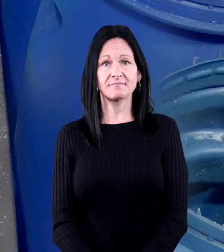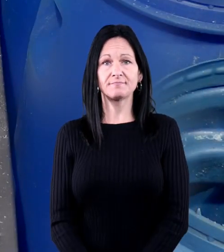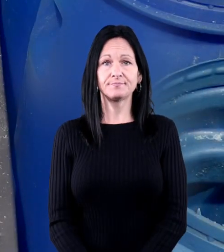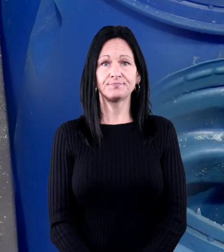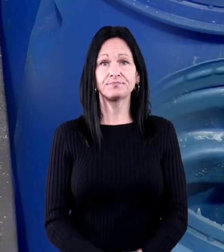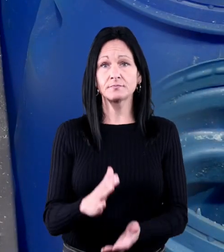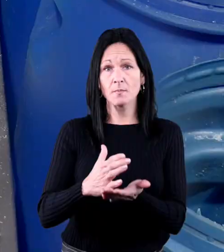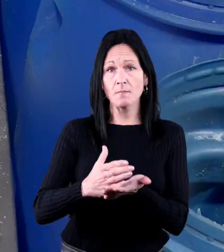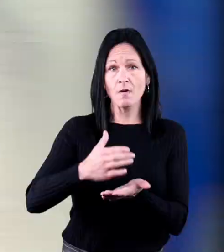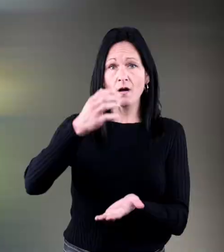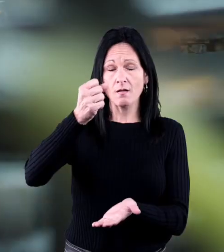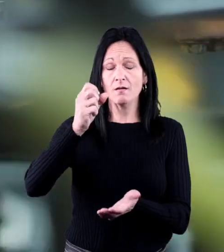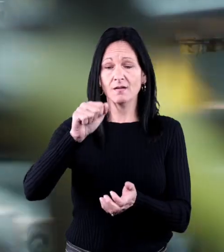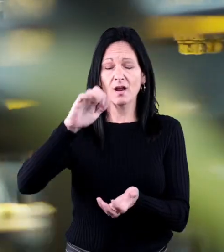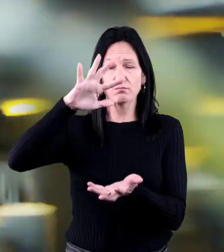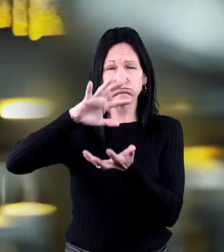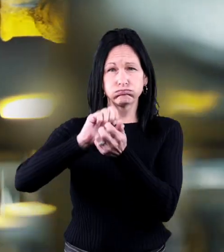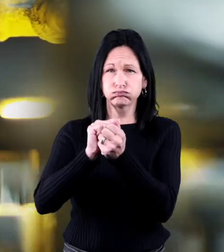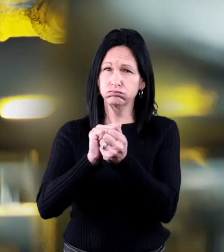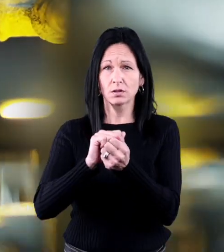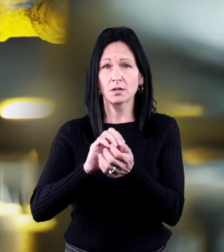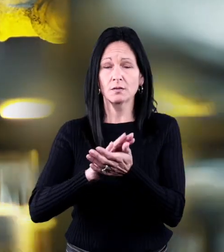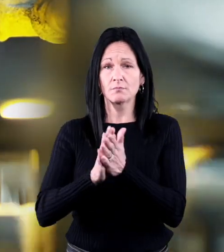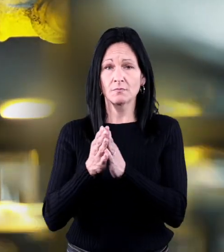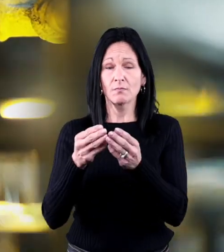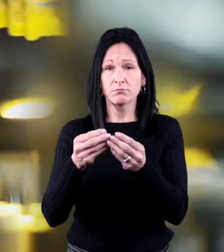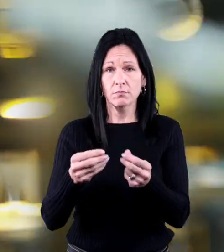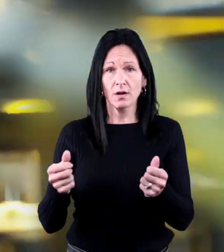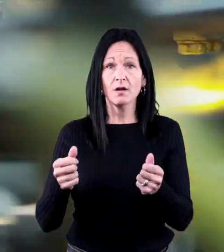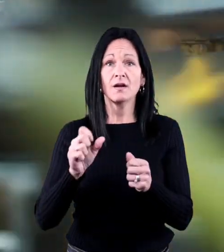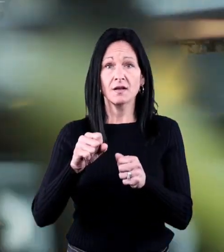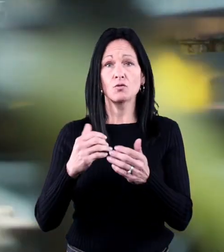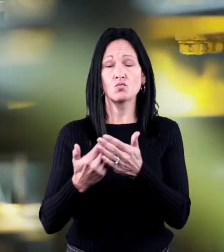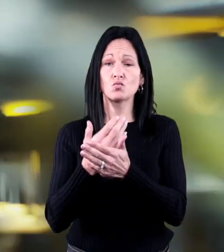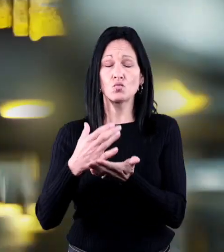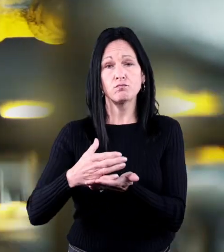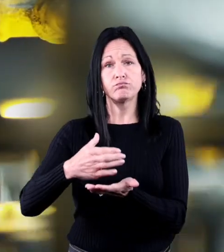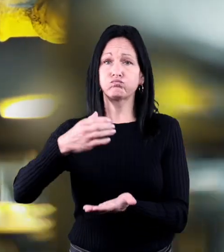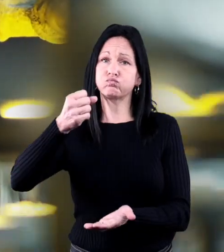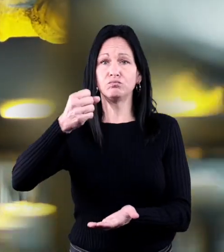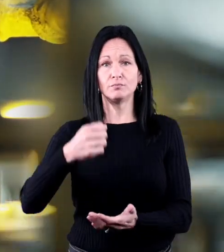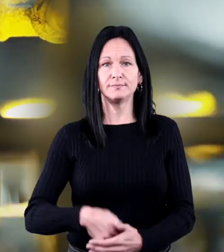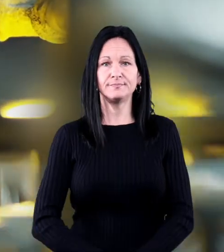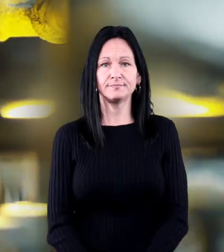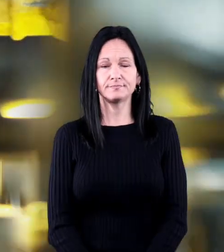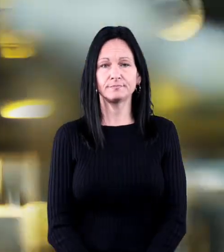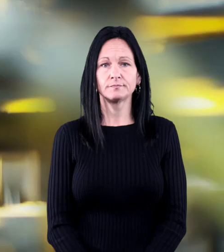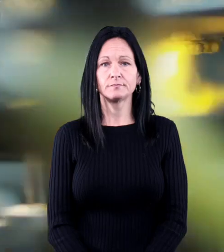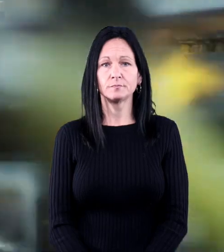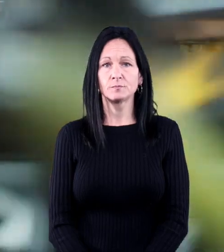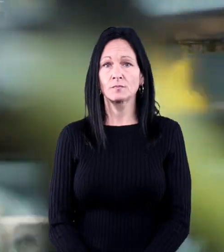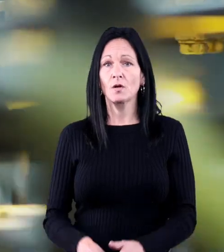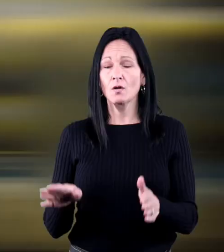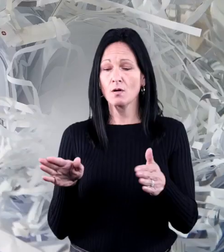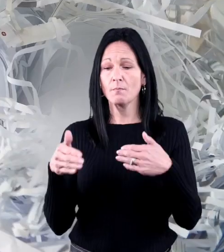jugs. Glass bottles can be crushed and melted, and then formed into new glass bottles.